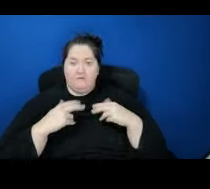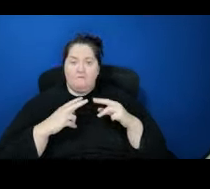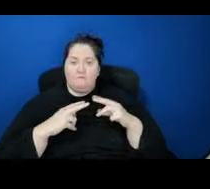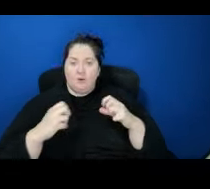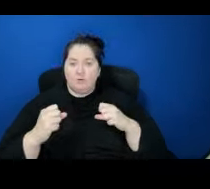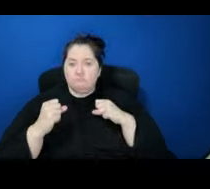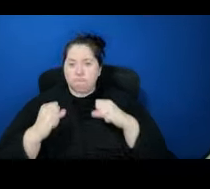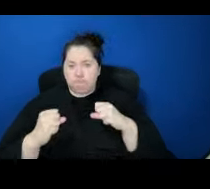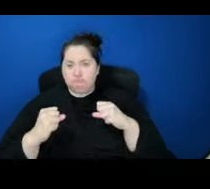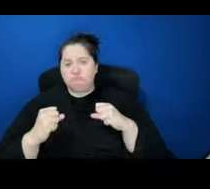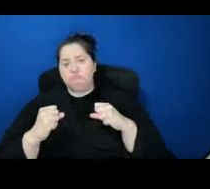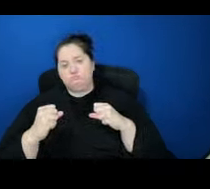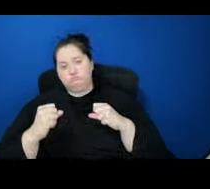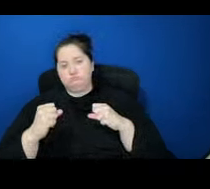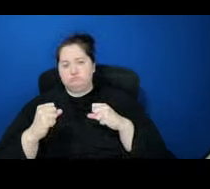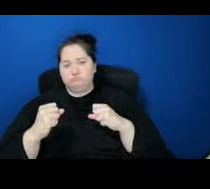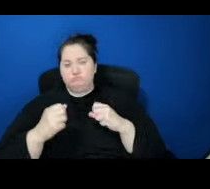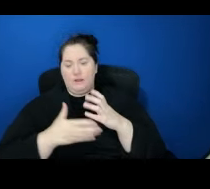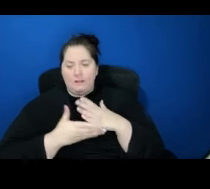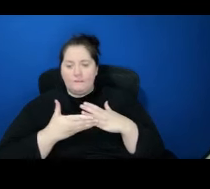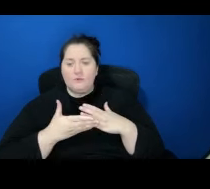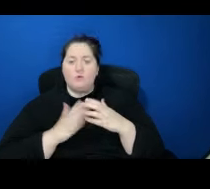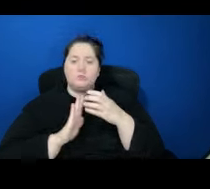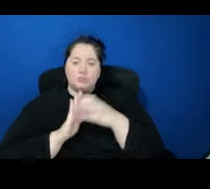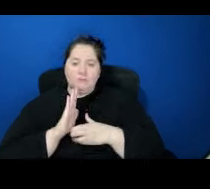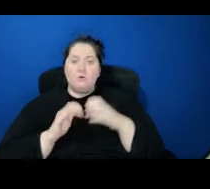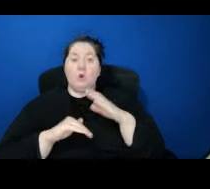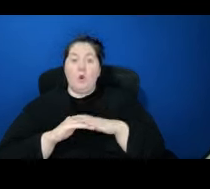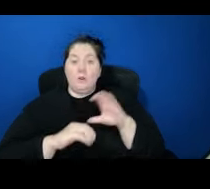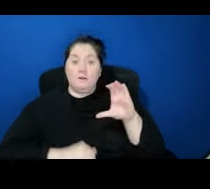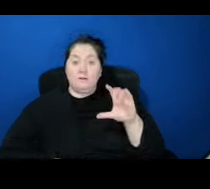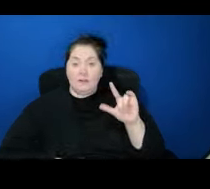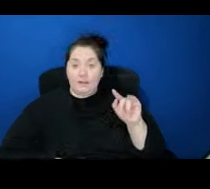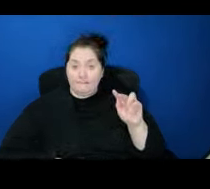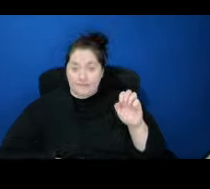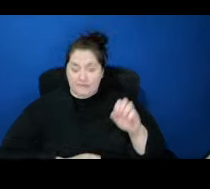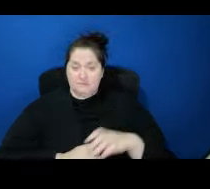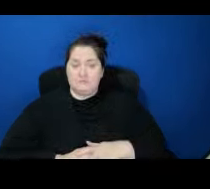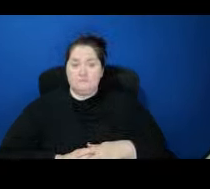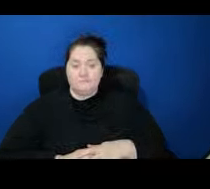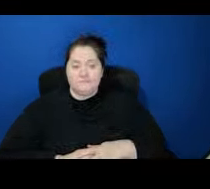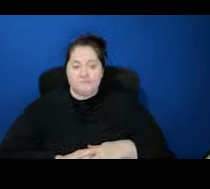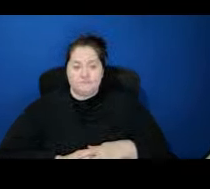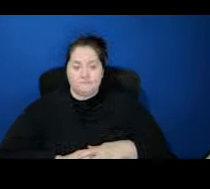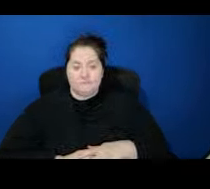robust element or chapter on climate.